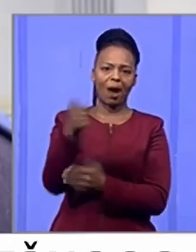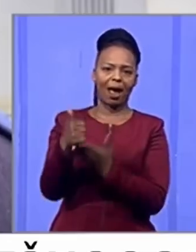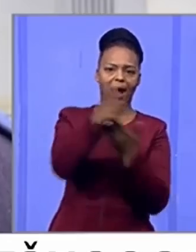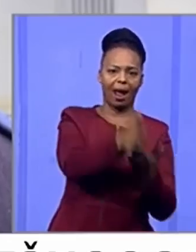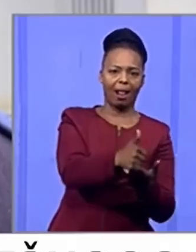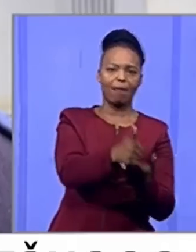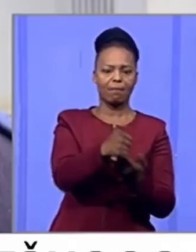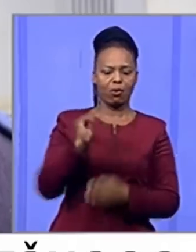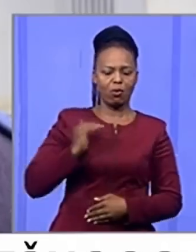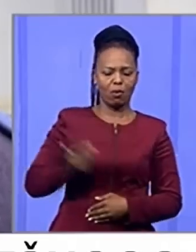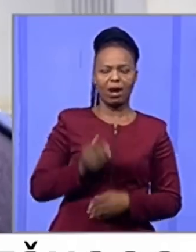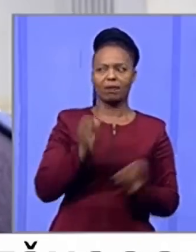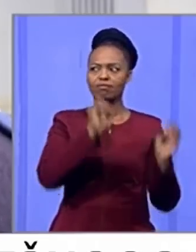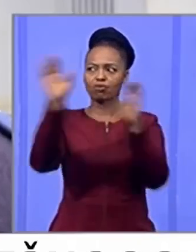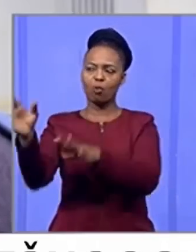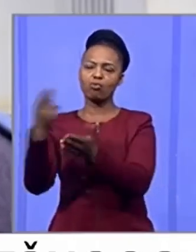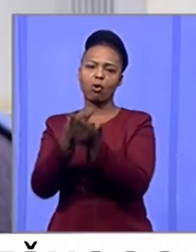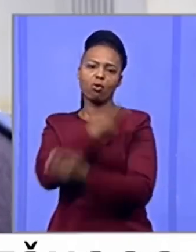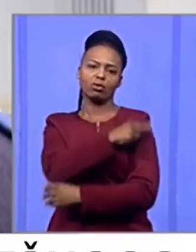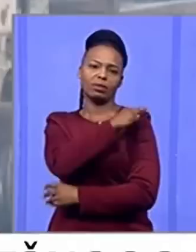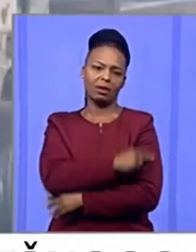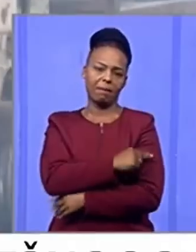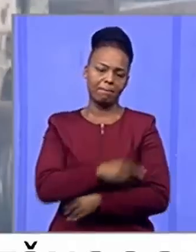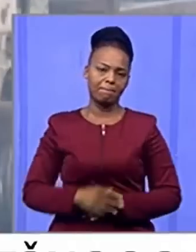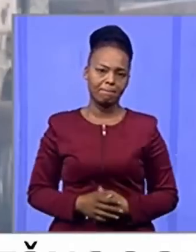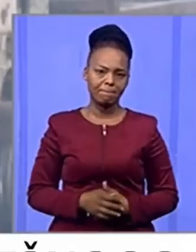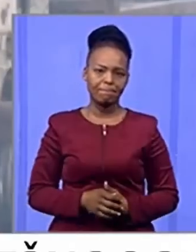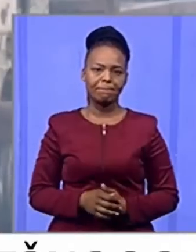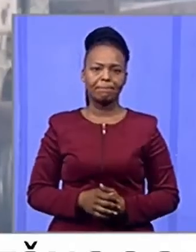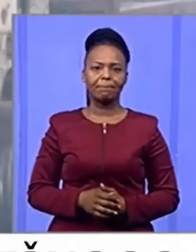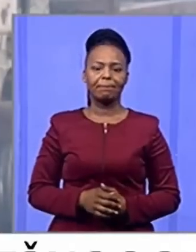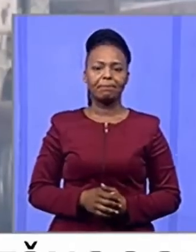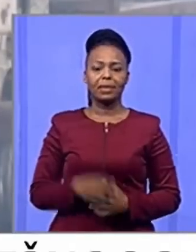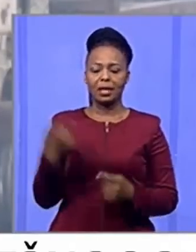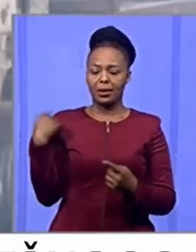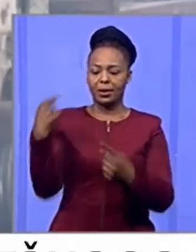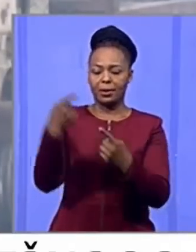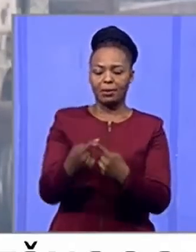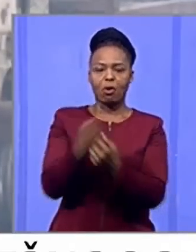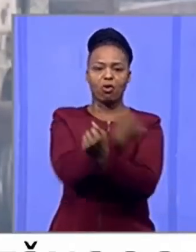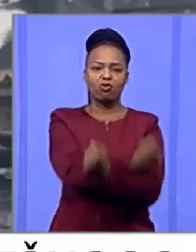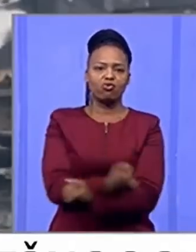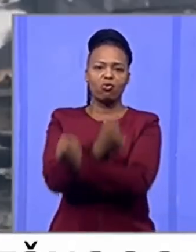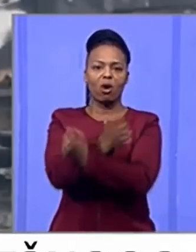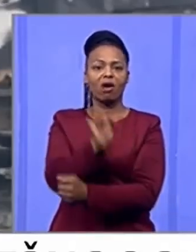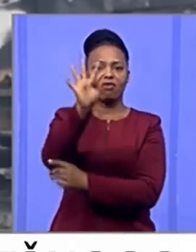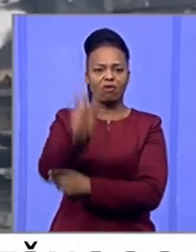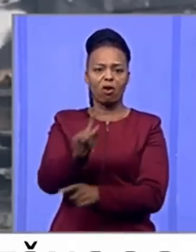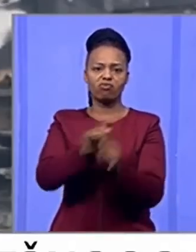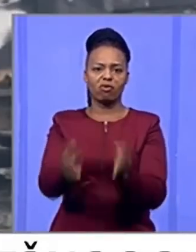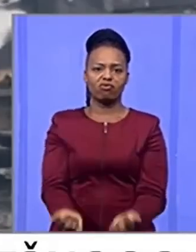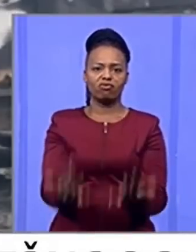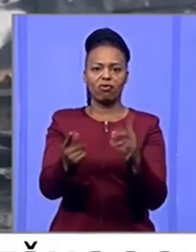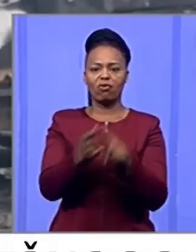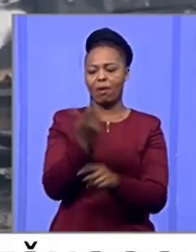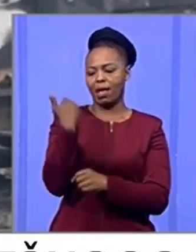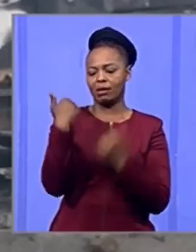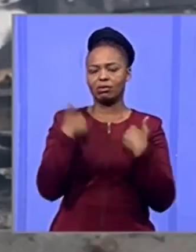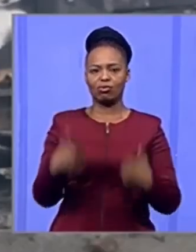taking her to the hospital for medical treatment. Go fitla ga bjale ke dilori tše nne tšeo di šetšego di tšhumile go tloga ka